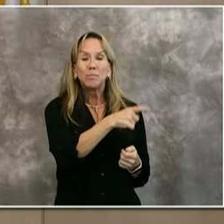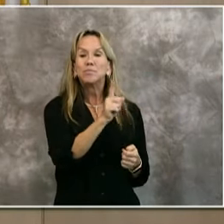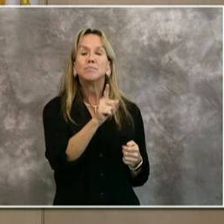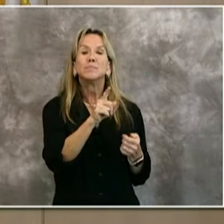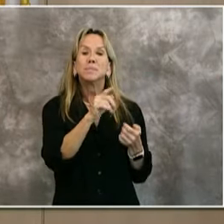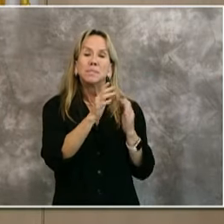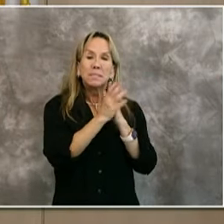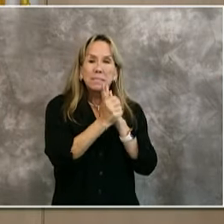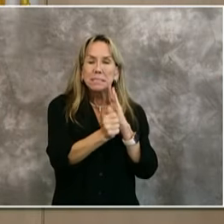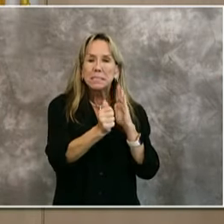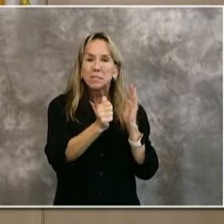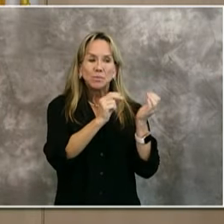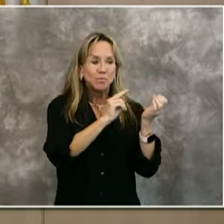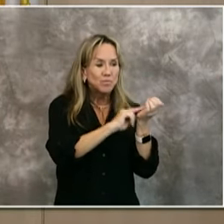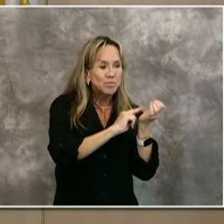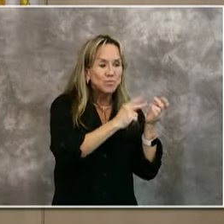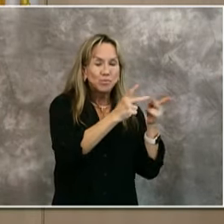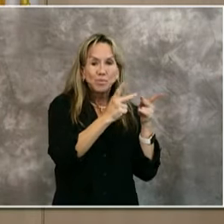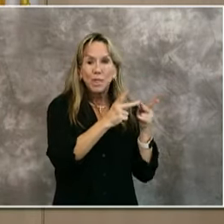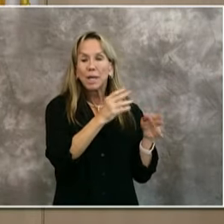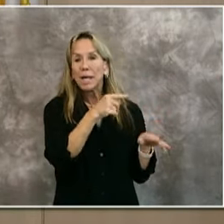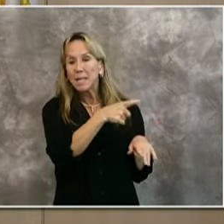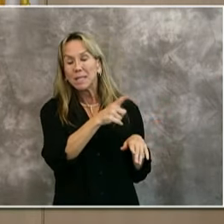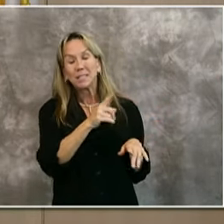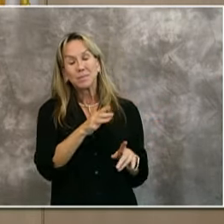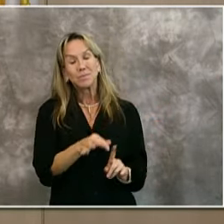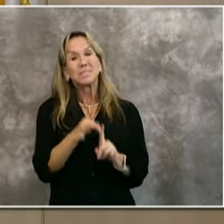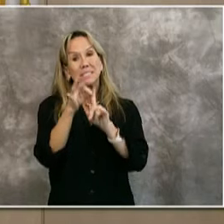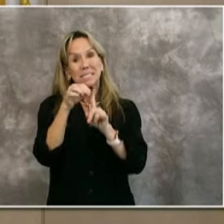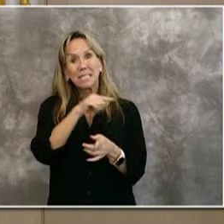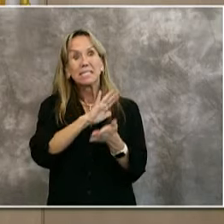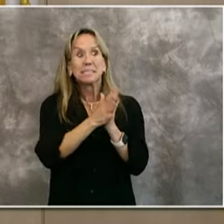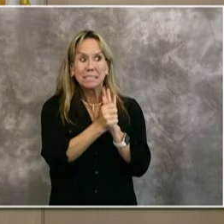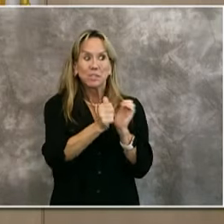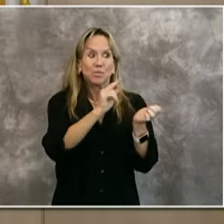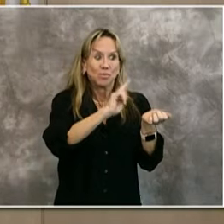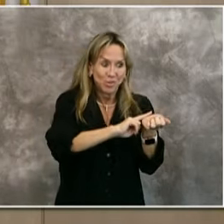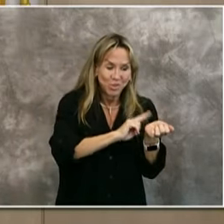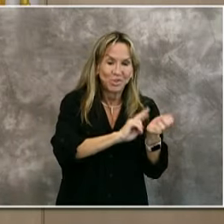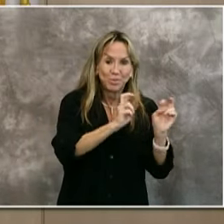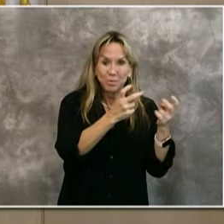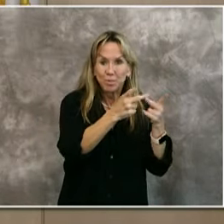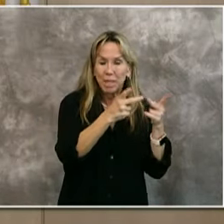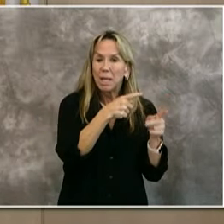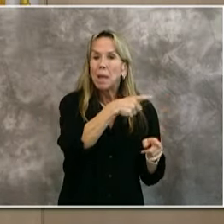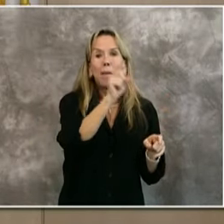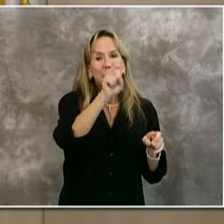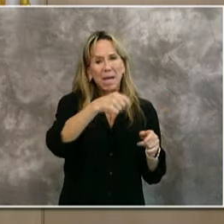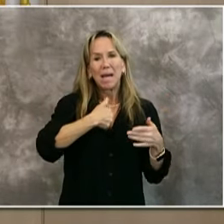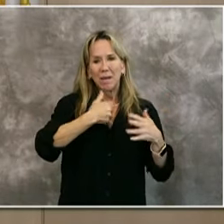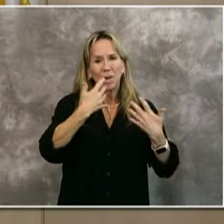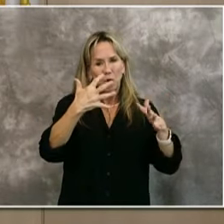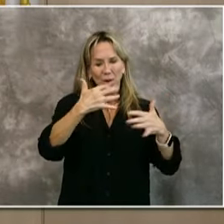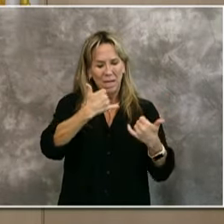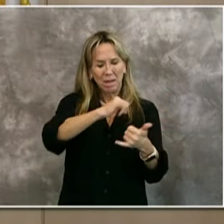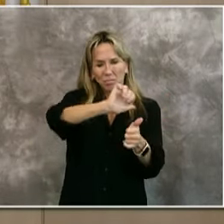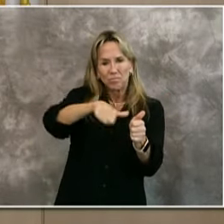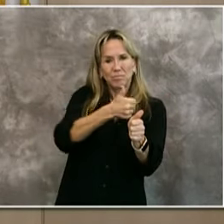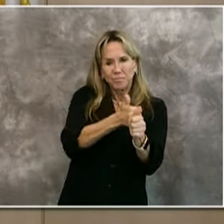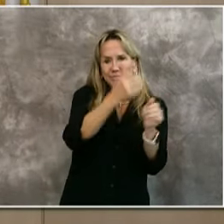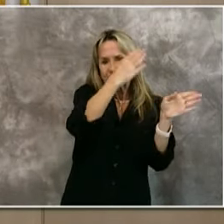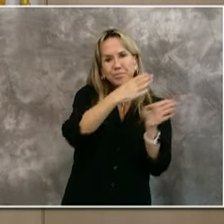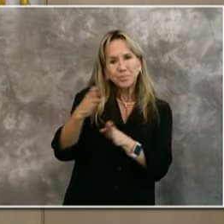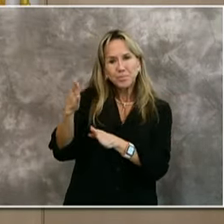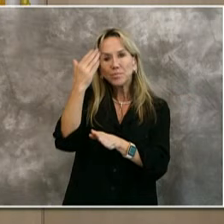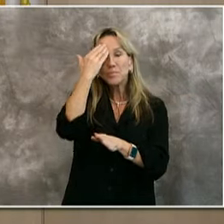care facilities, well, particularly the skilled nursing facilities, have to have plans in place that